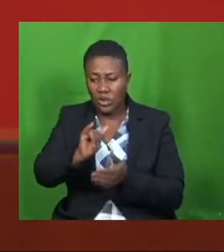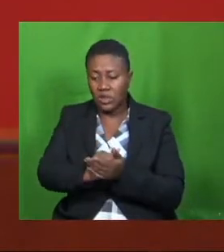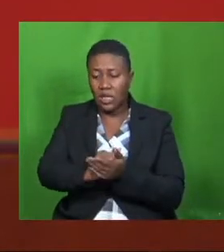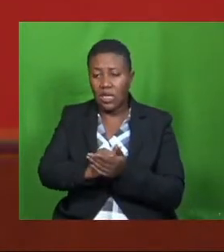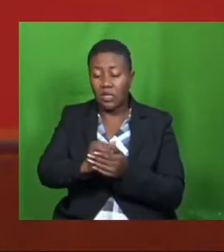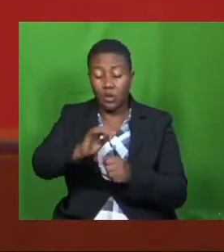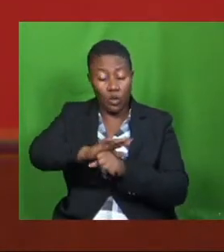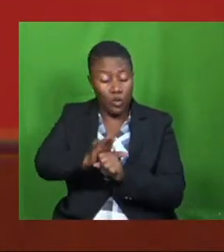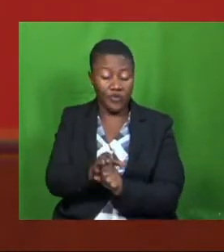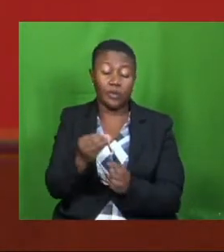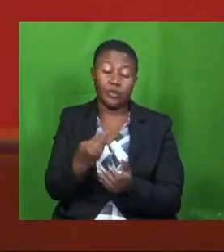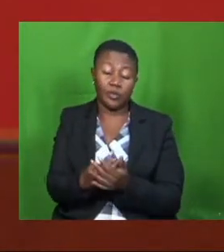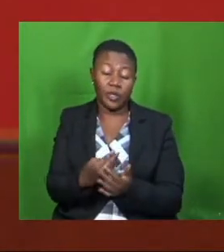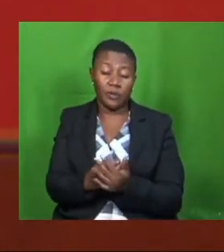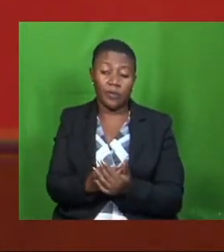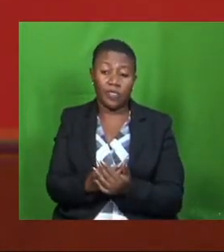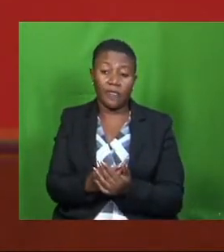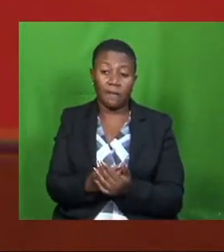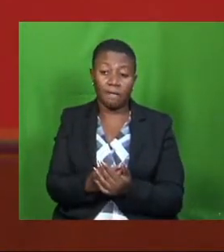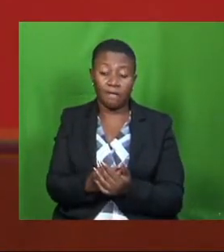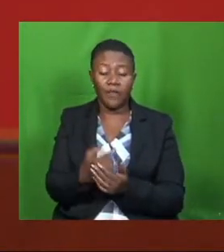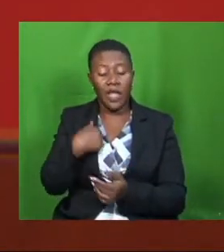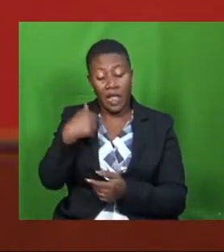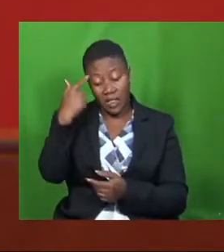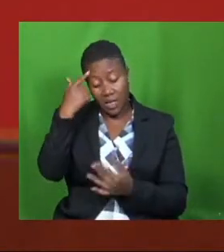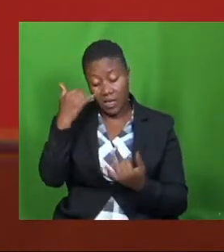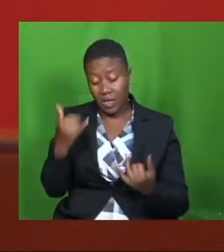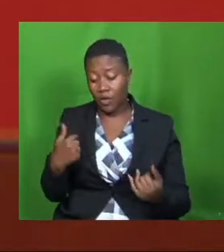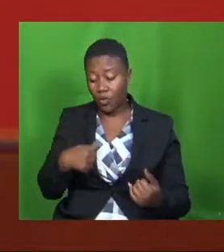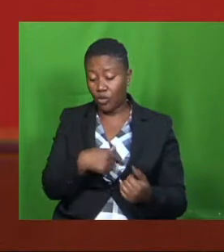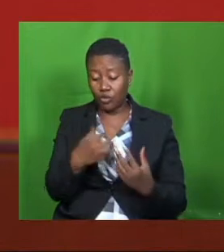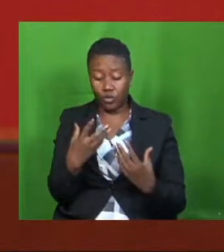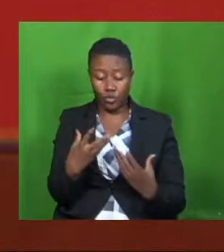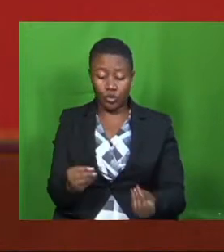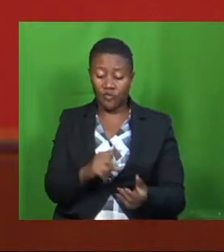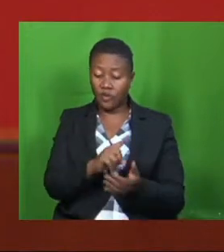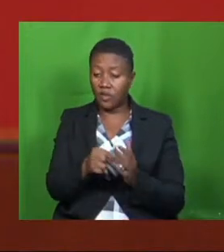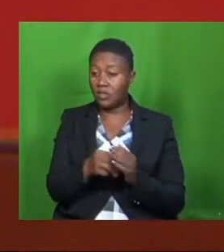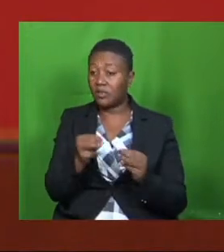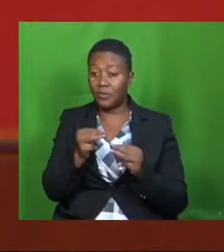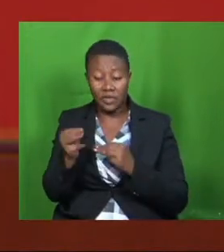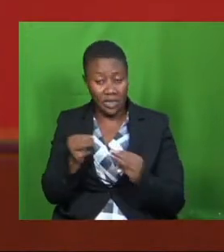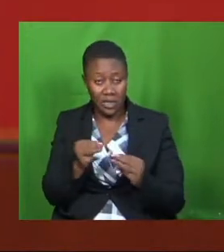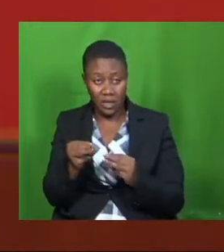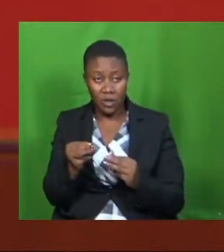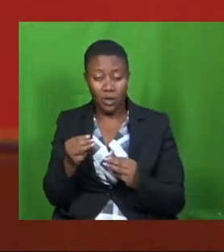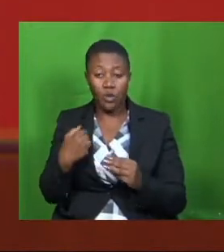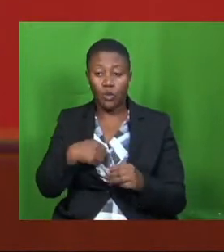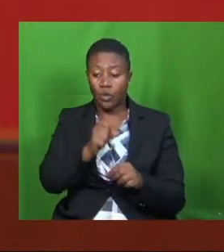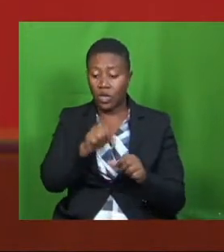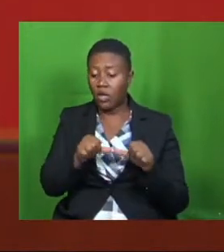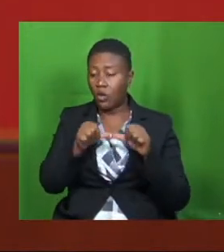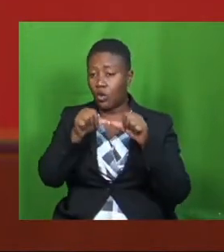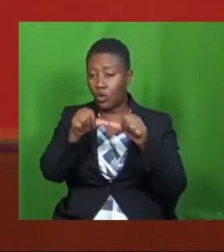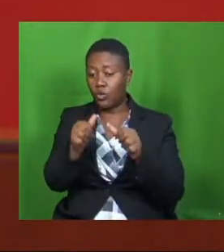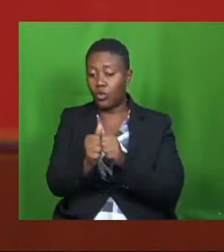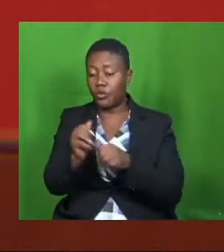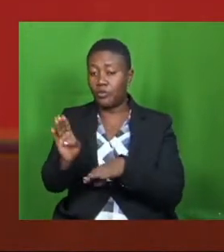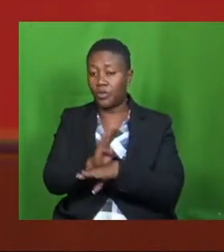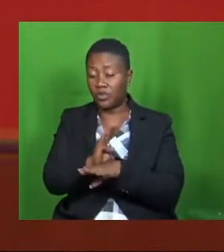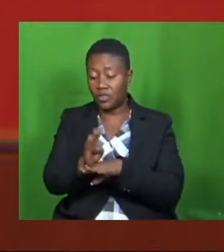report, which was done. And so it's not completely true that